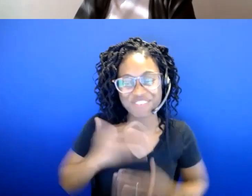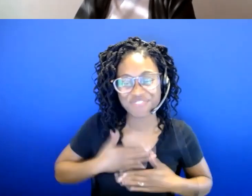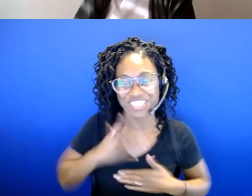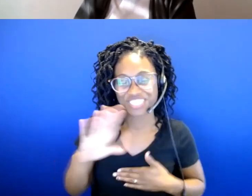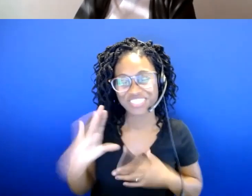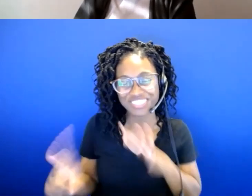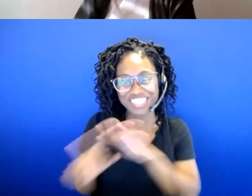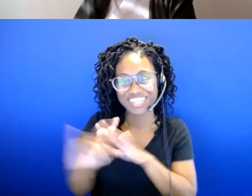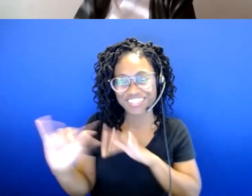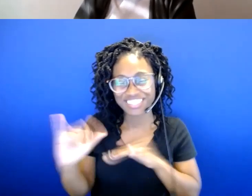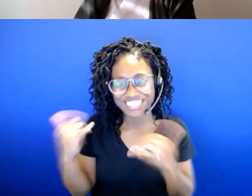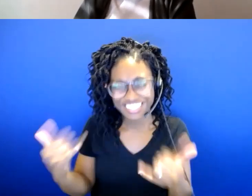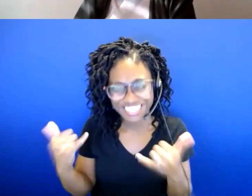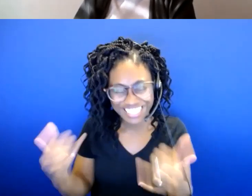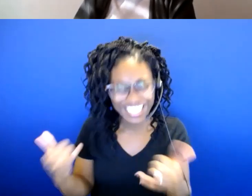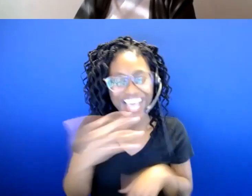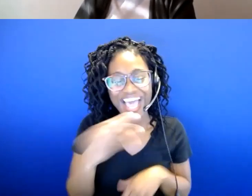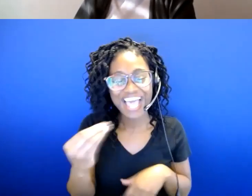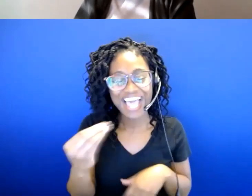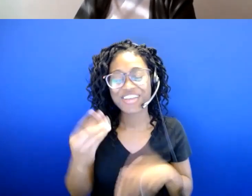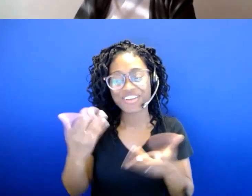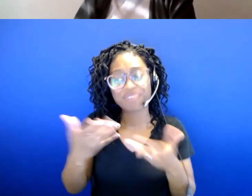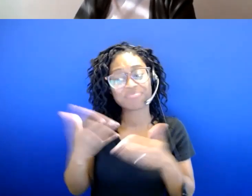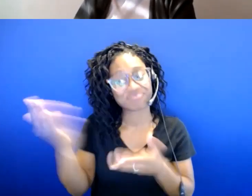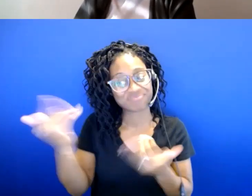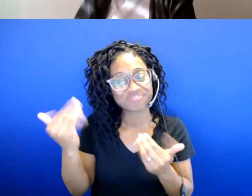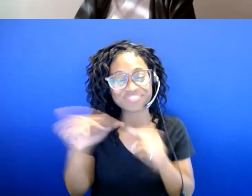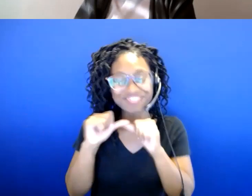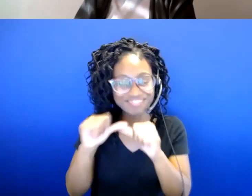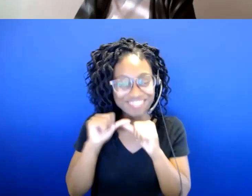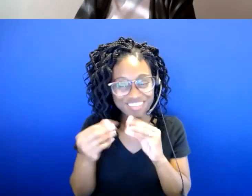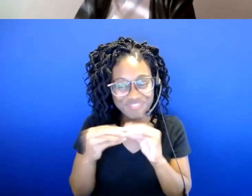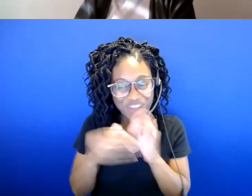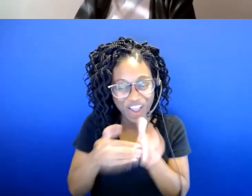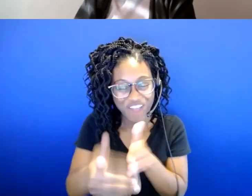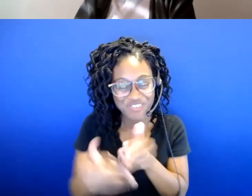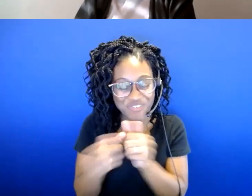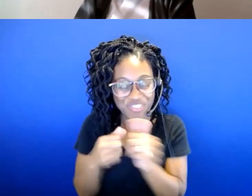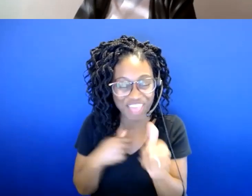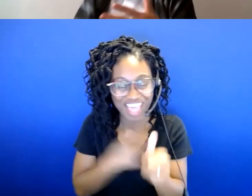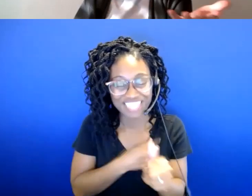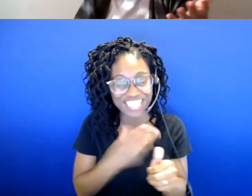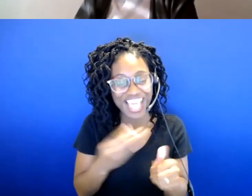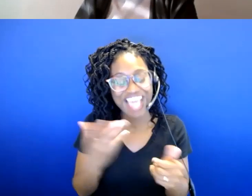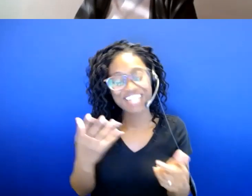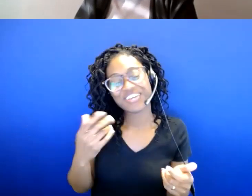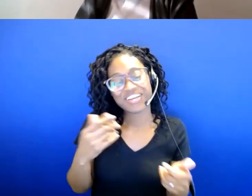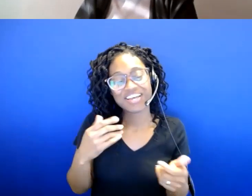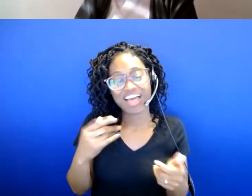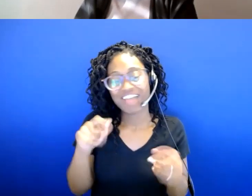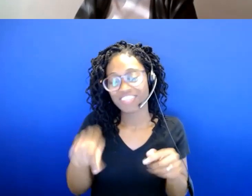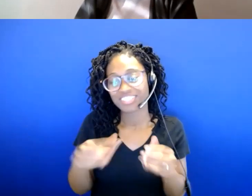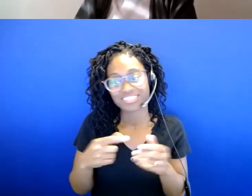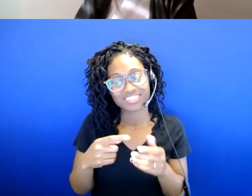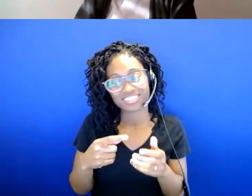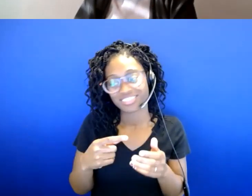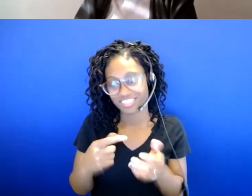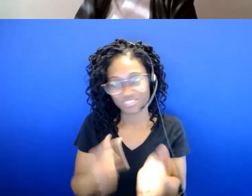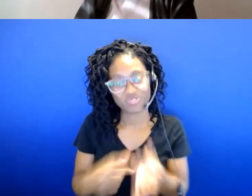and welcome your continued participation as well. This is just a central part of all of